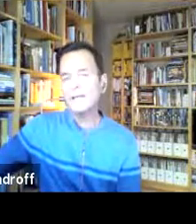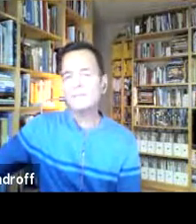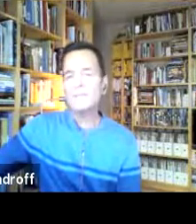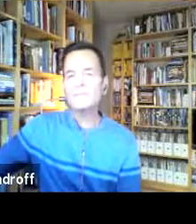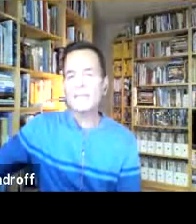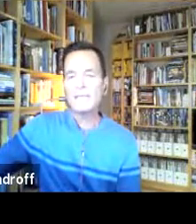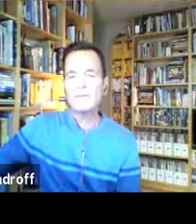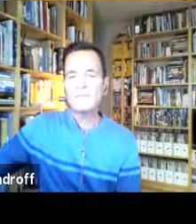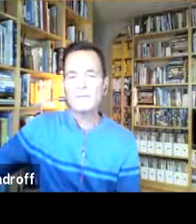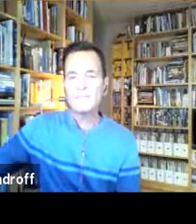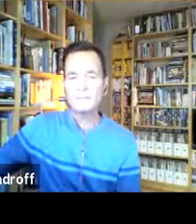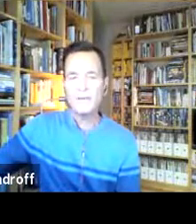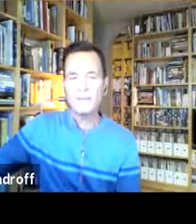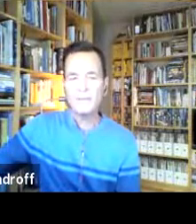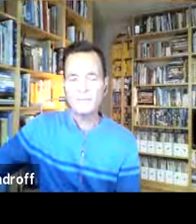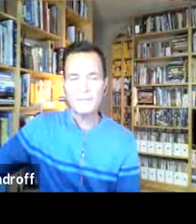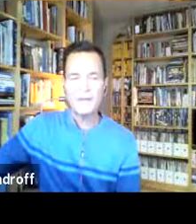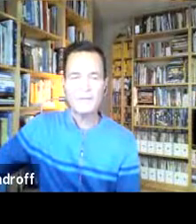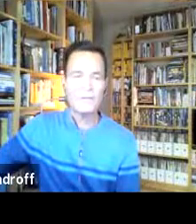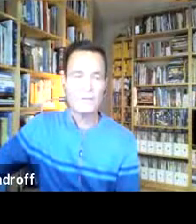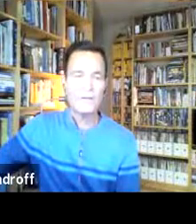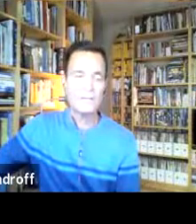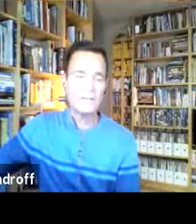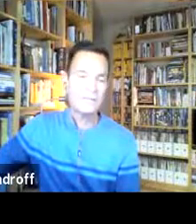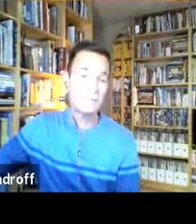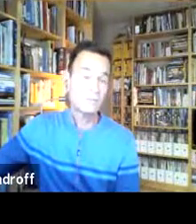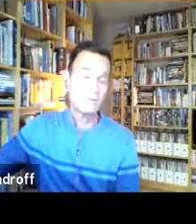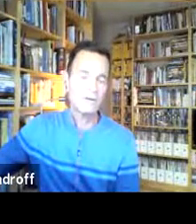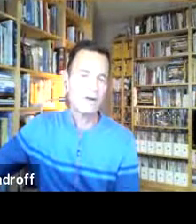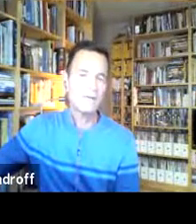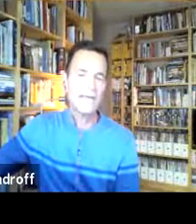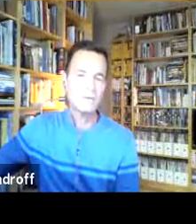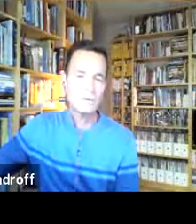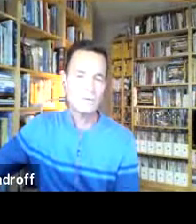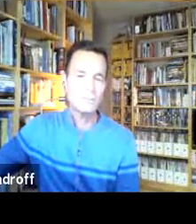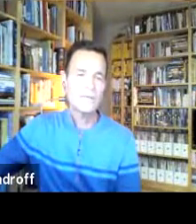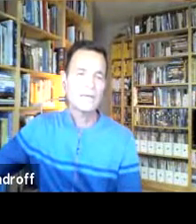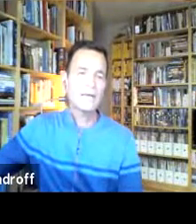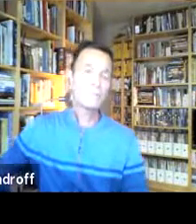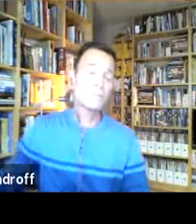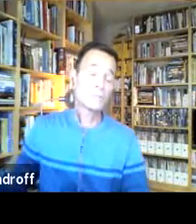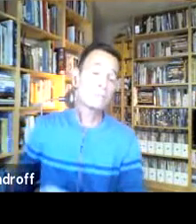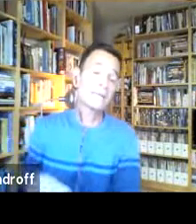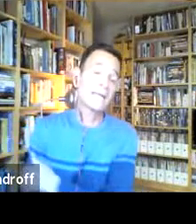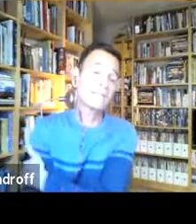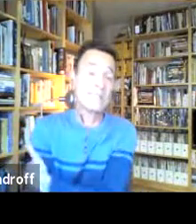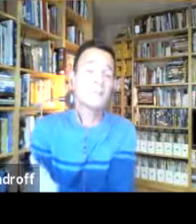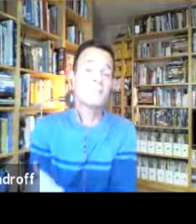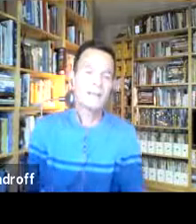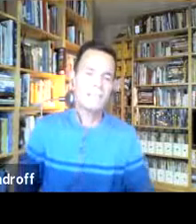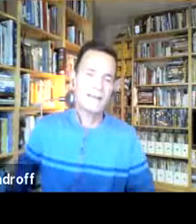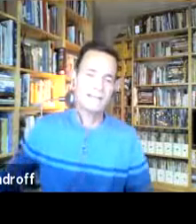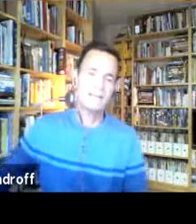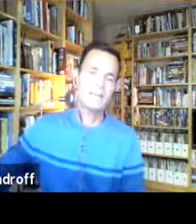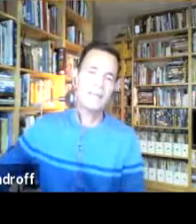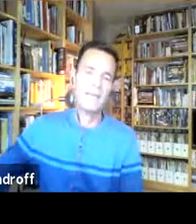Eventually, I was able to heal from this trauma, the trauma of growing up in an abusive alcoholic household, come to terms and actually celebrate